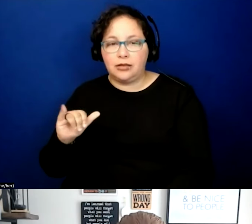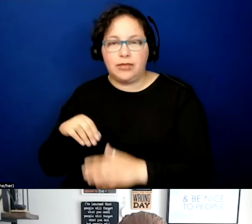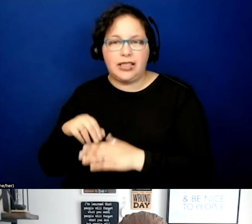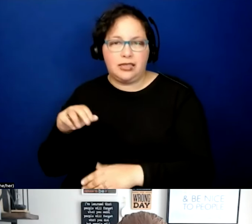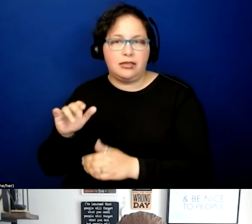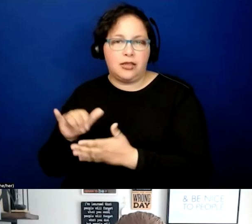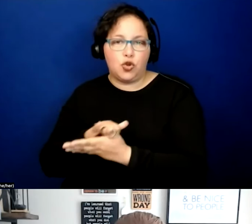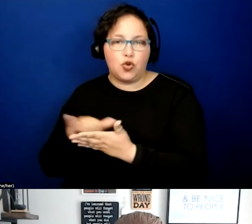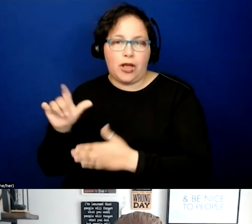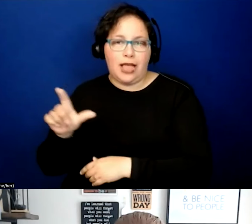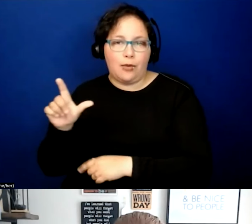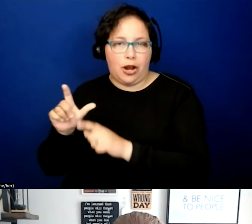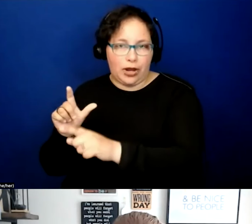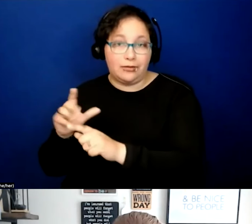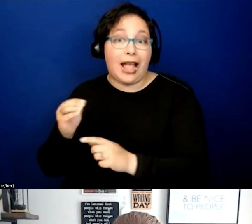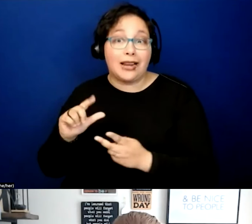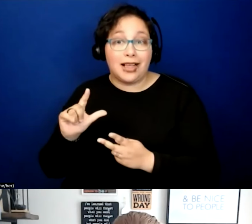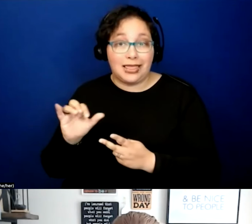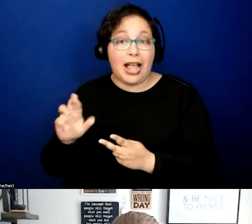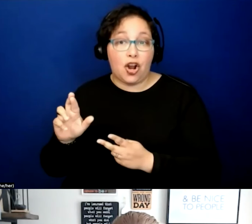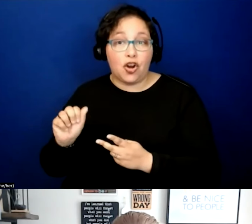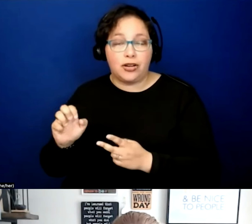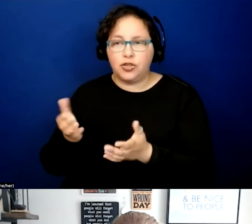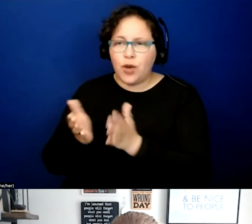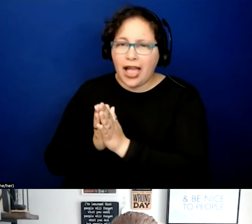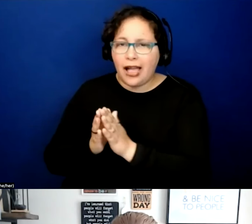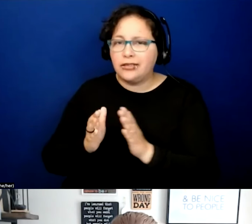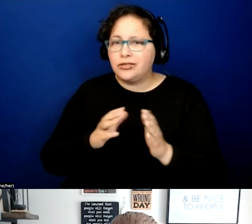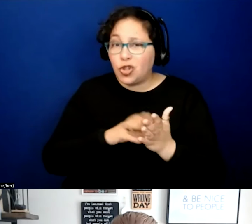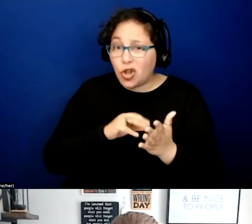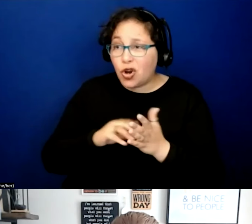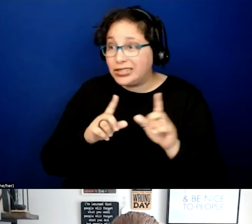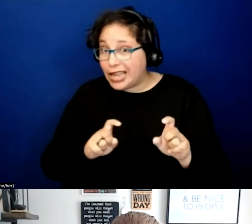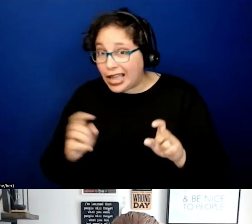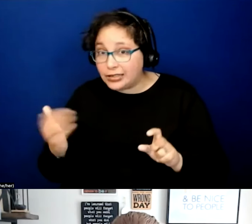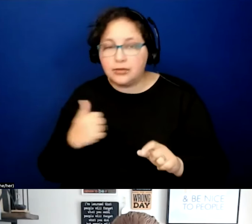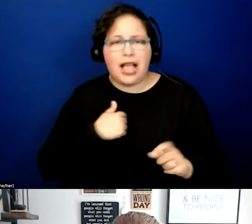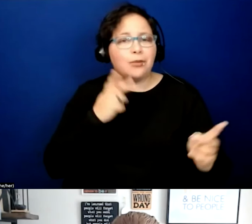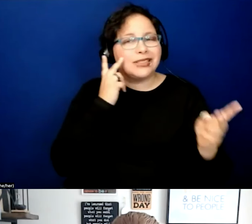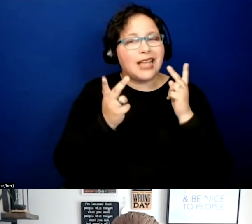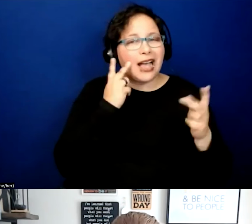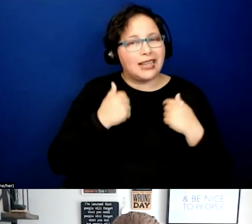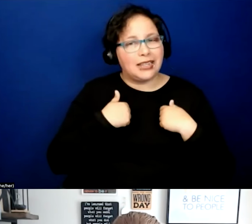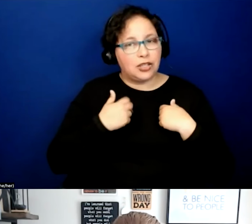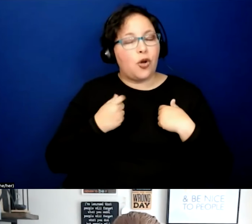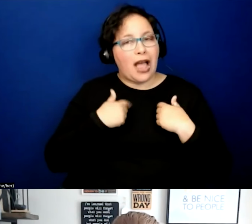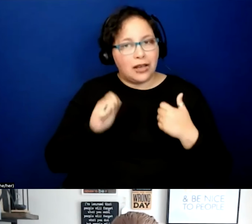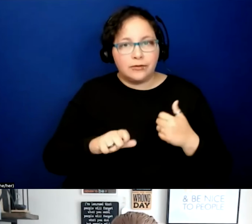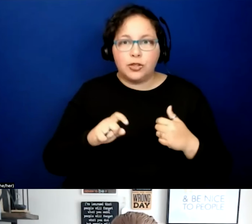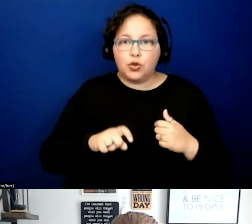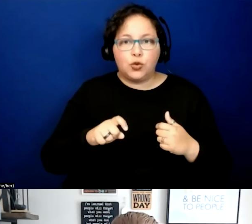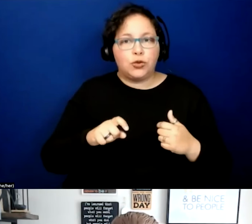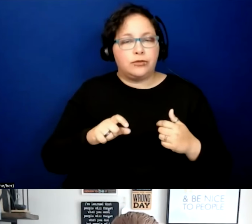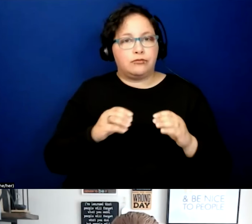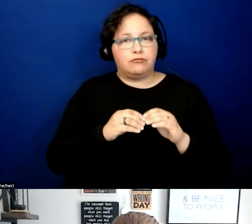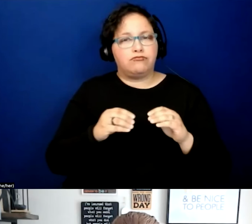to learn and to test those. I think that one of the things that as sighted folks we have to strive and have to do is to bring